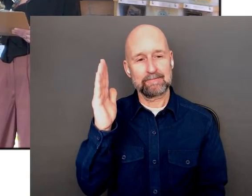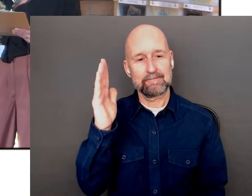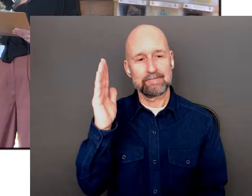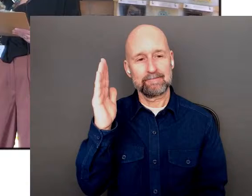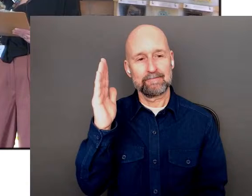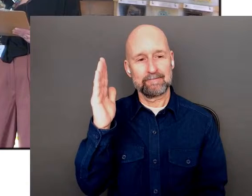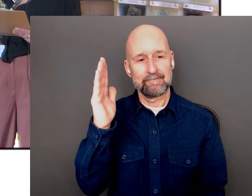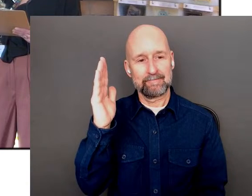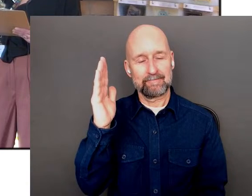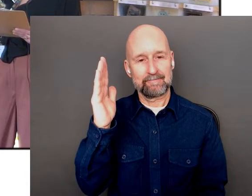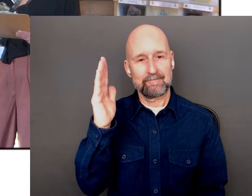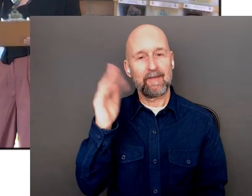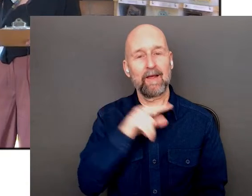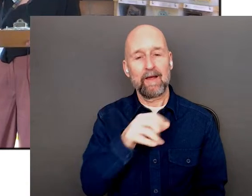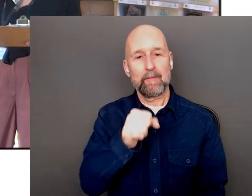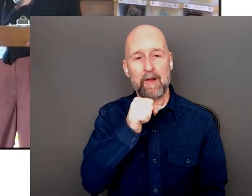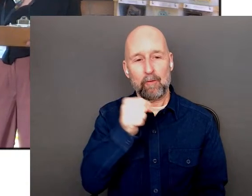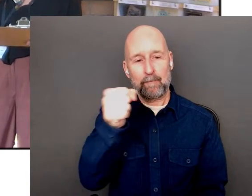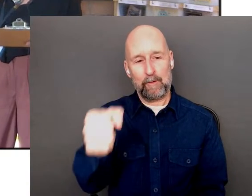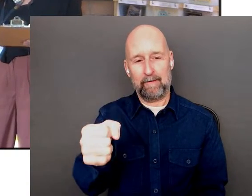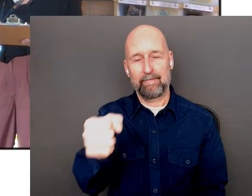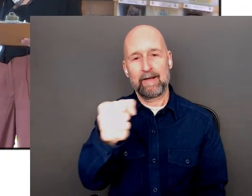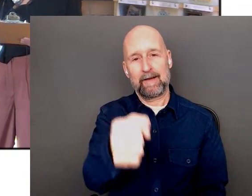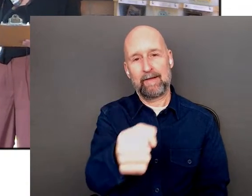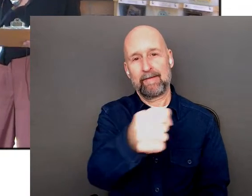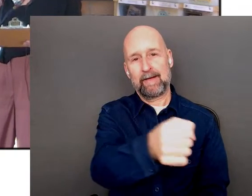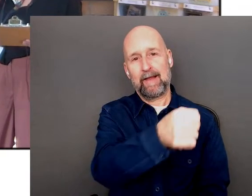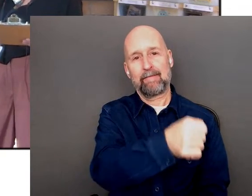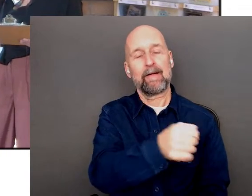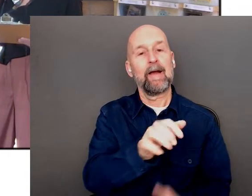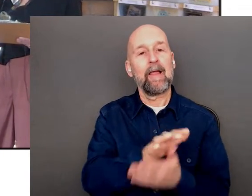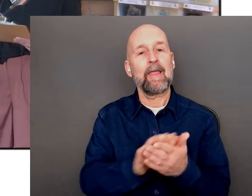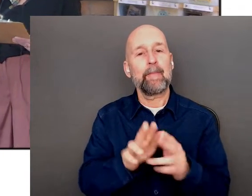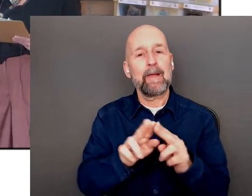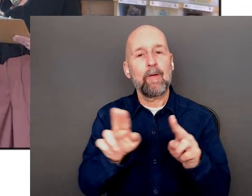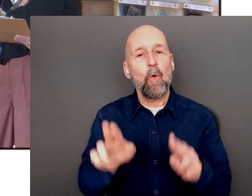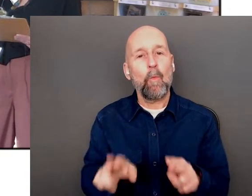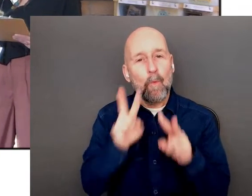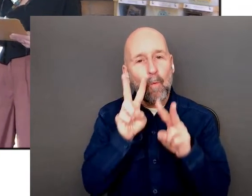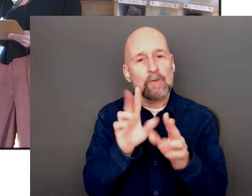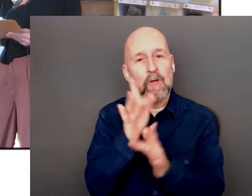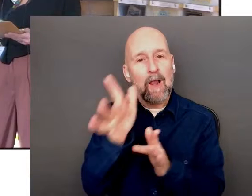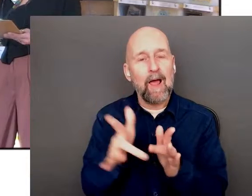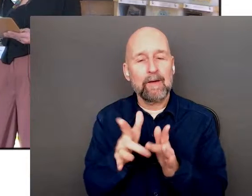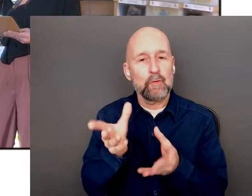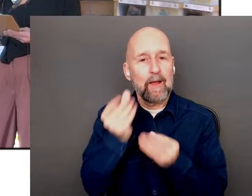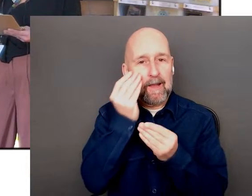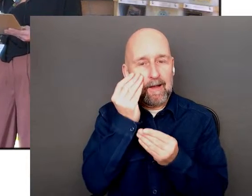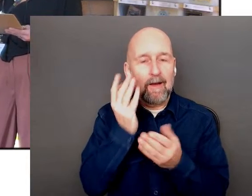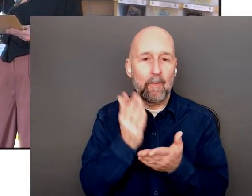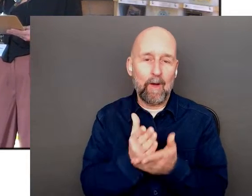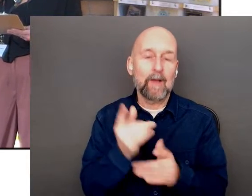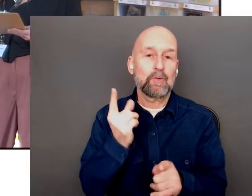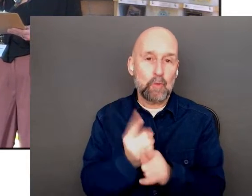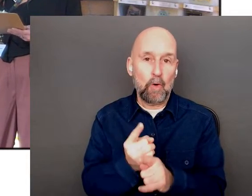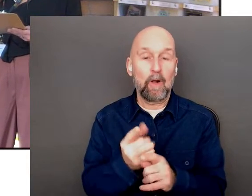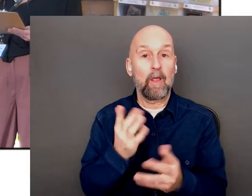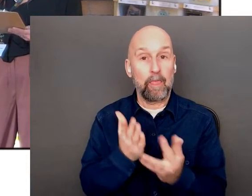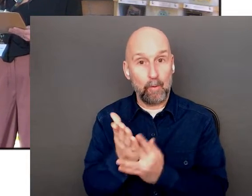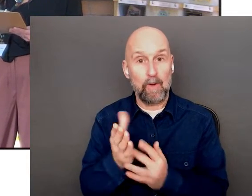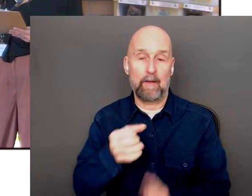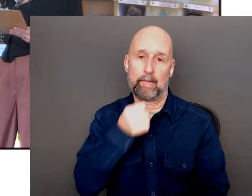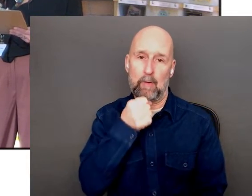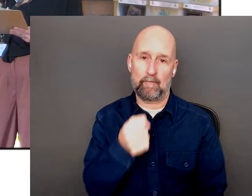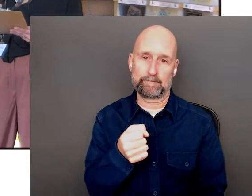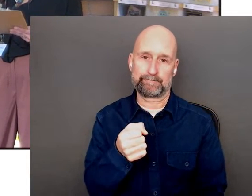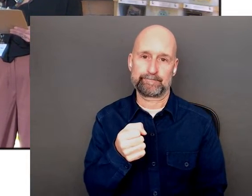send around a microphone so the people at home can hear you. So we need everyone that's talking a microphone. You can get